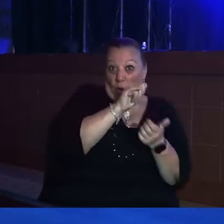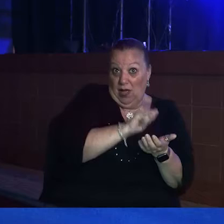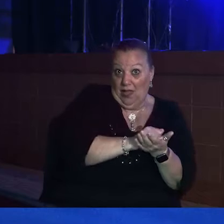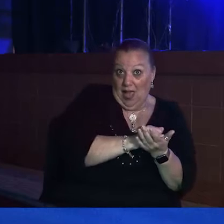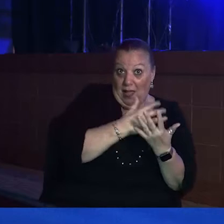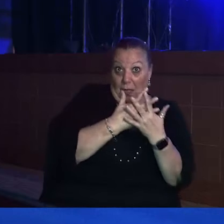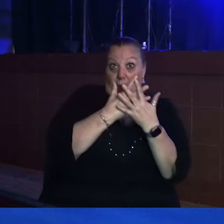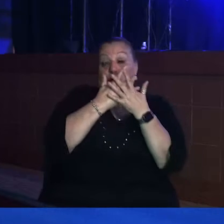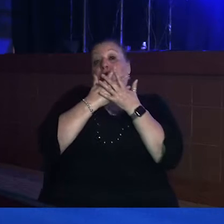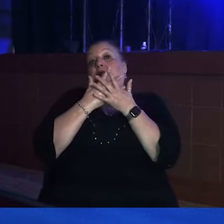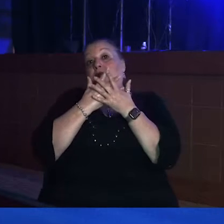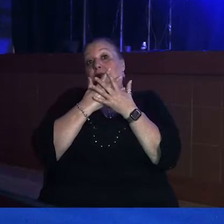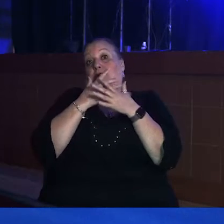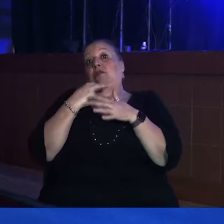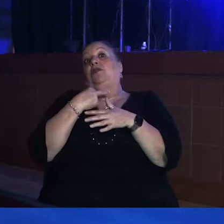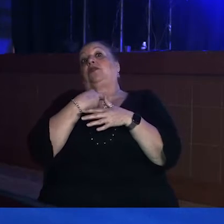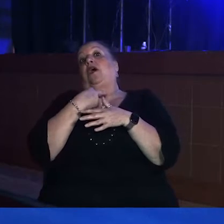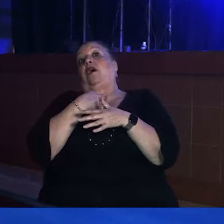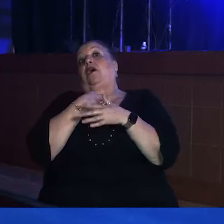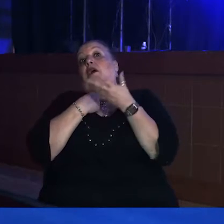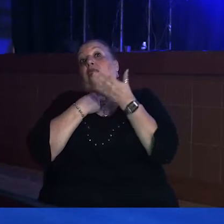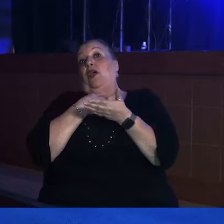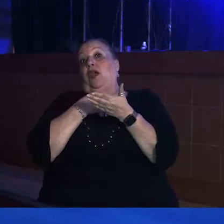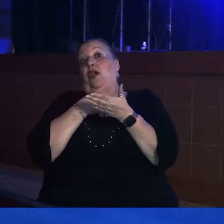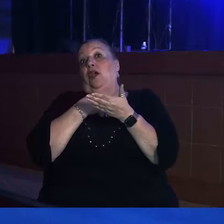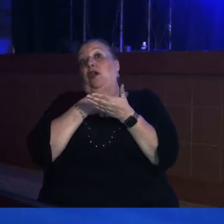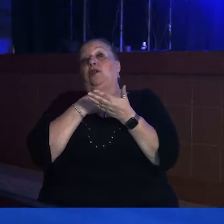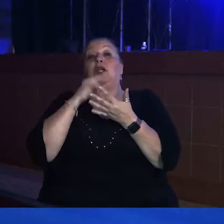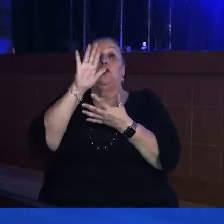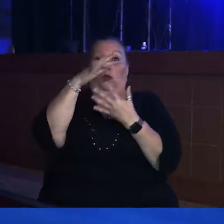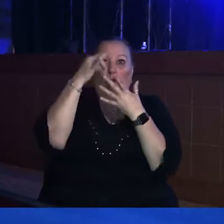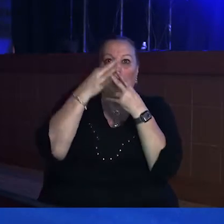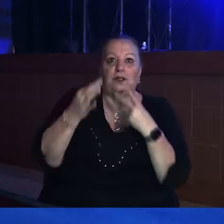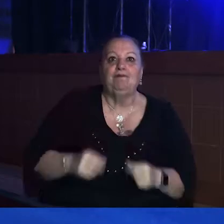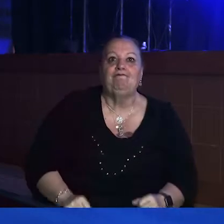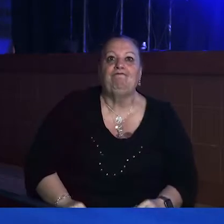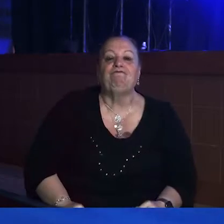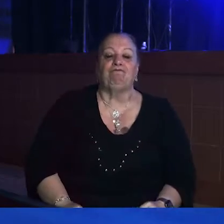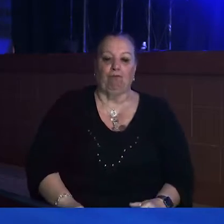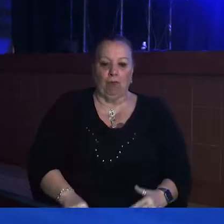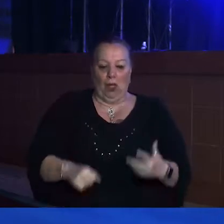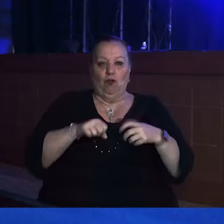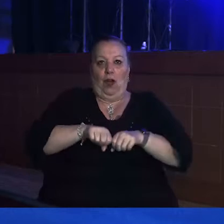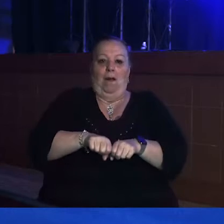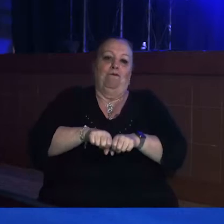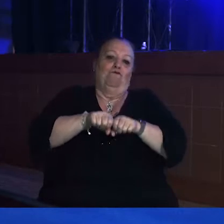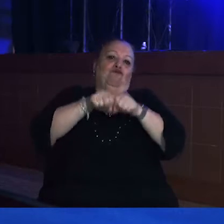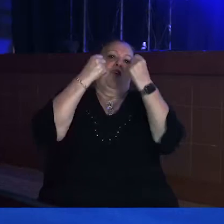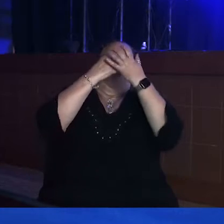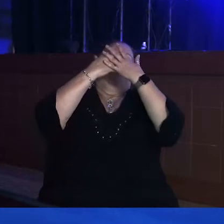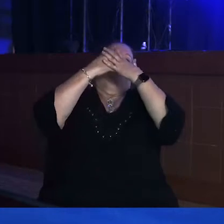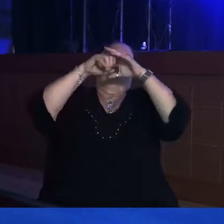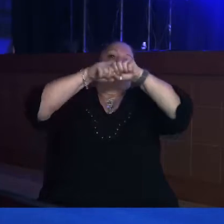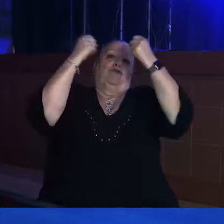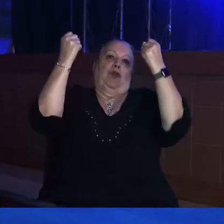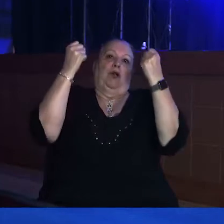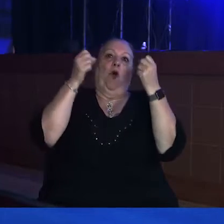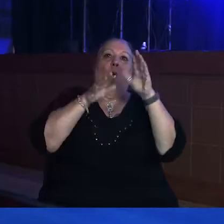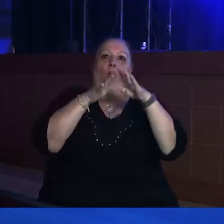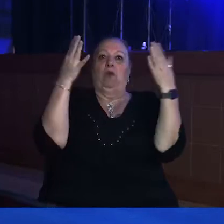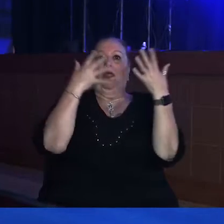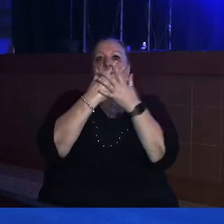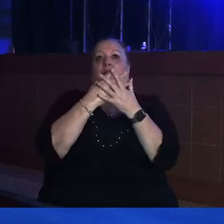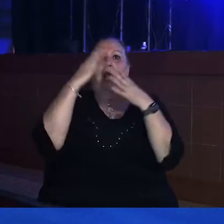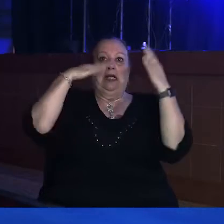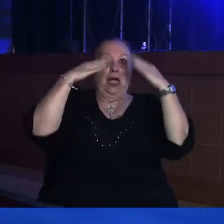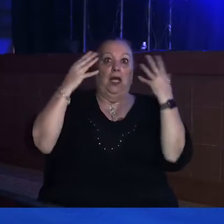of anxiety is optional. You see, we're trying to jailbreak from the prison of anxiety. We don't want to